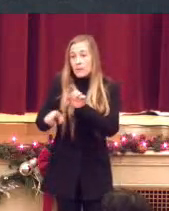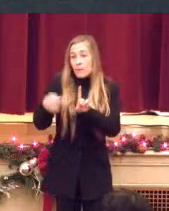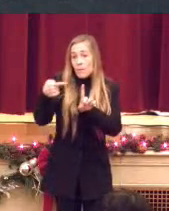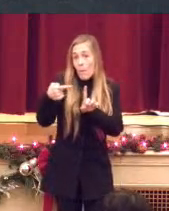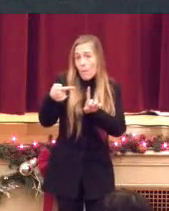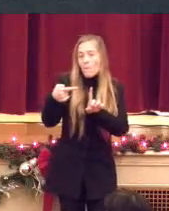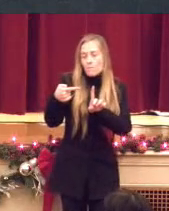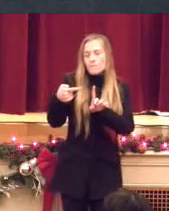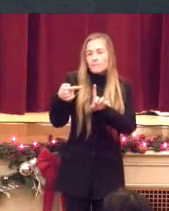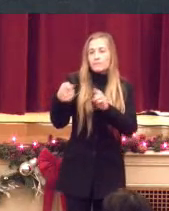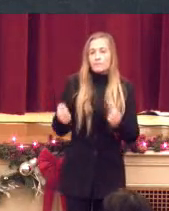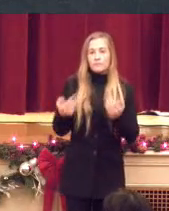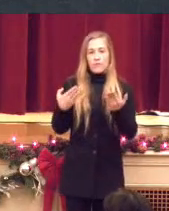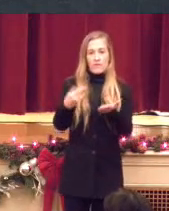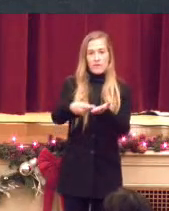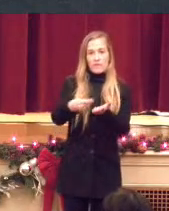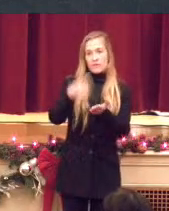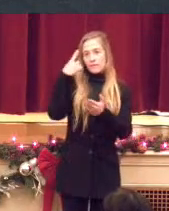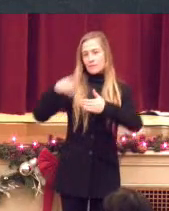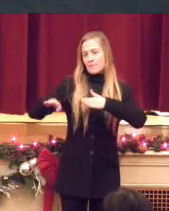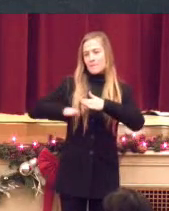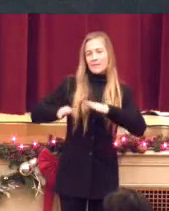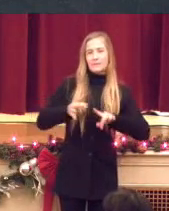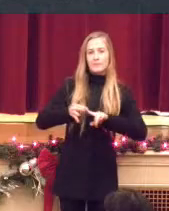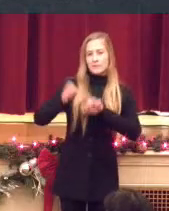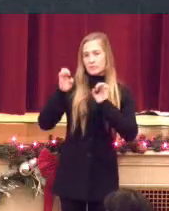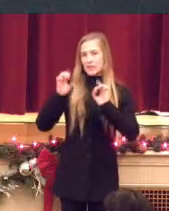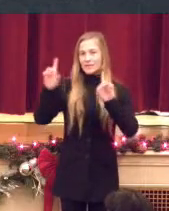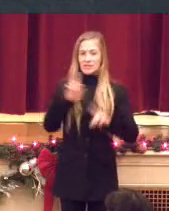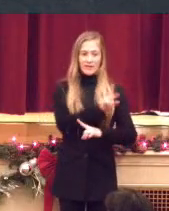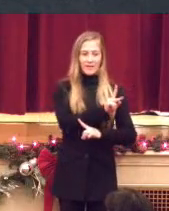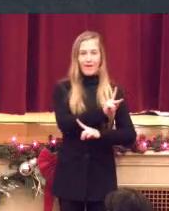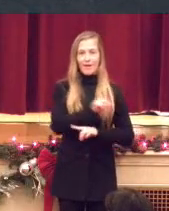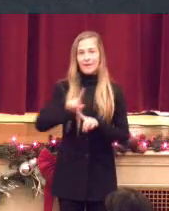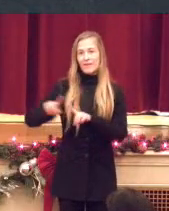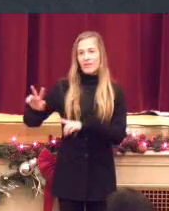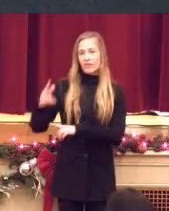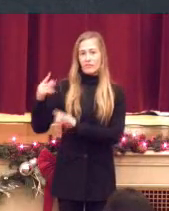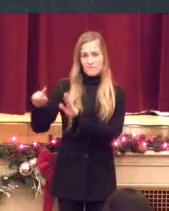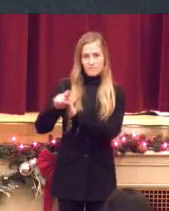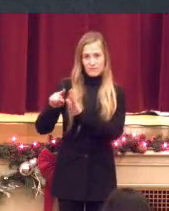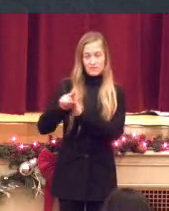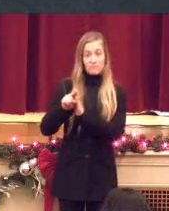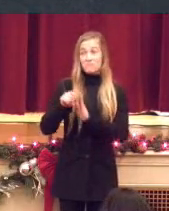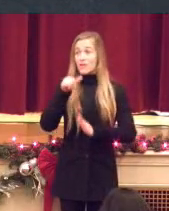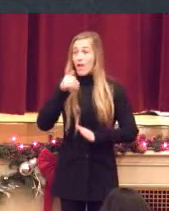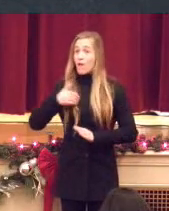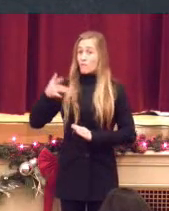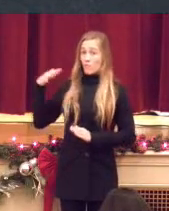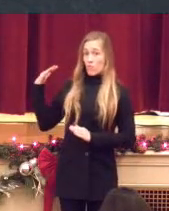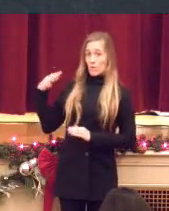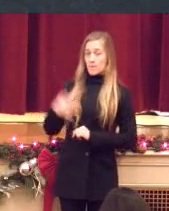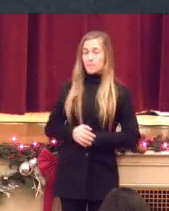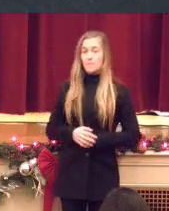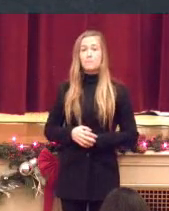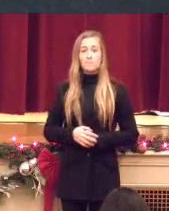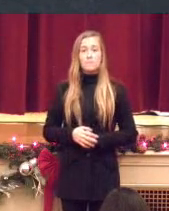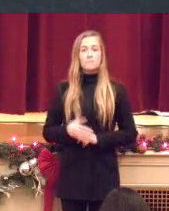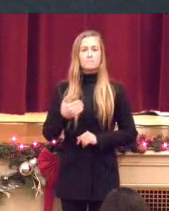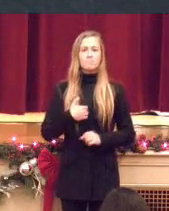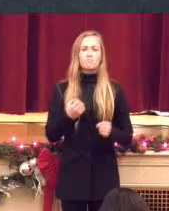funding for basic special education for K to 3, something that we didn't have before. But we have significant